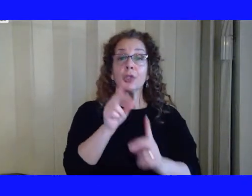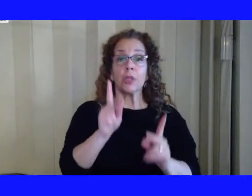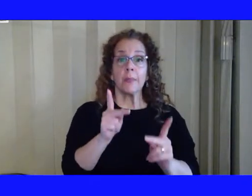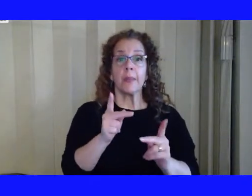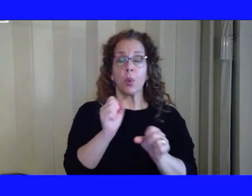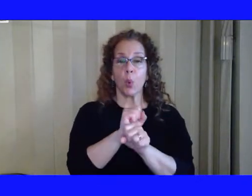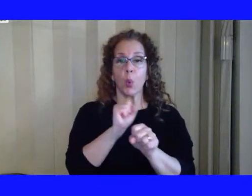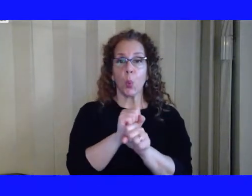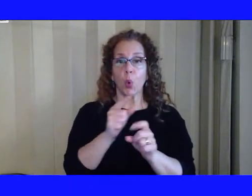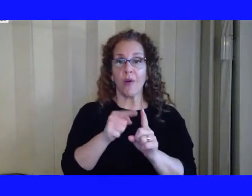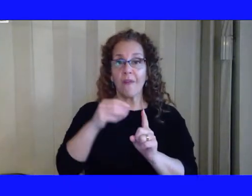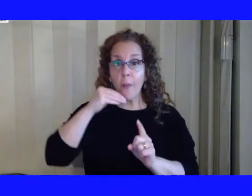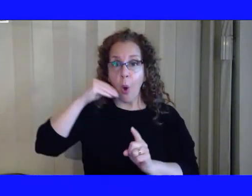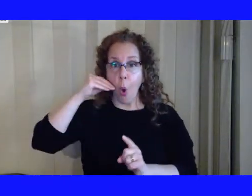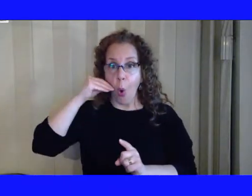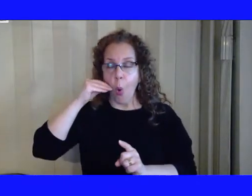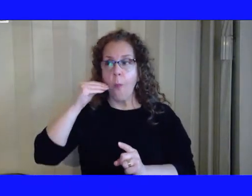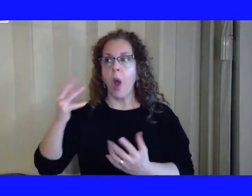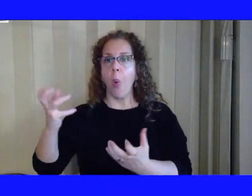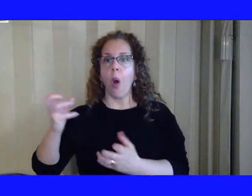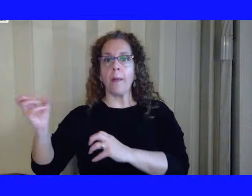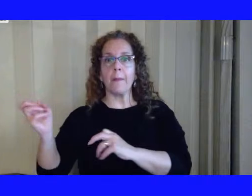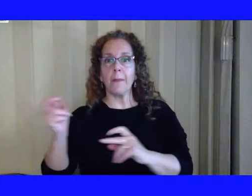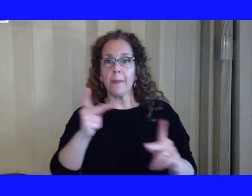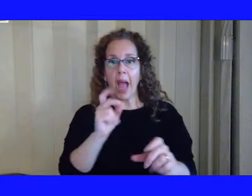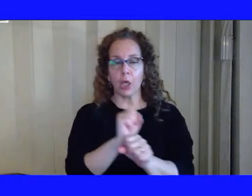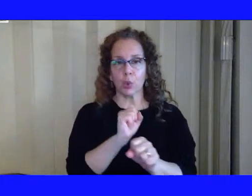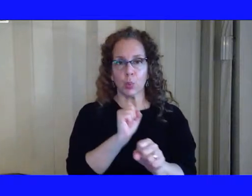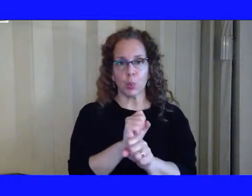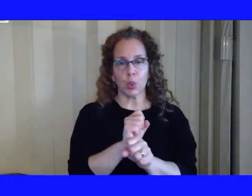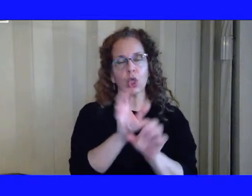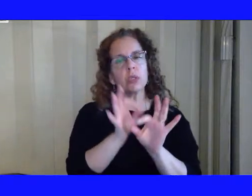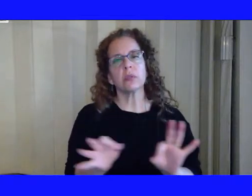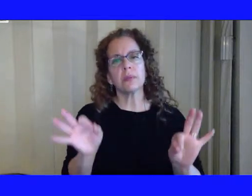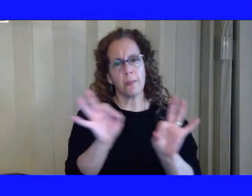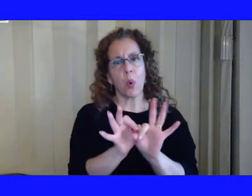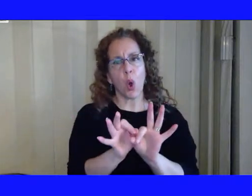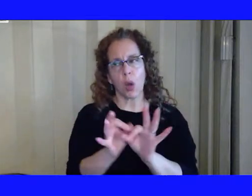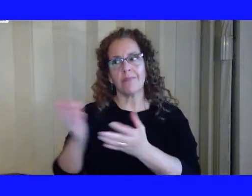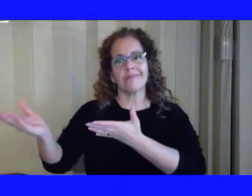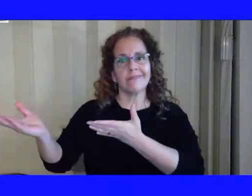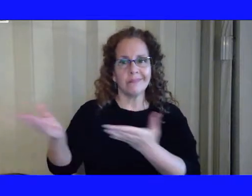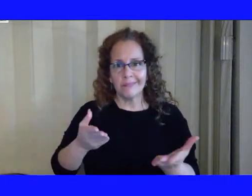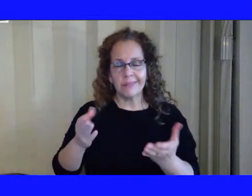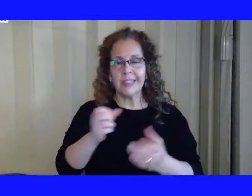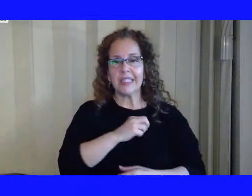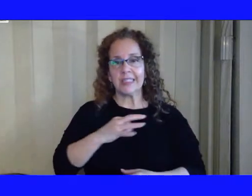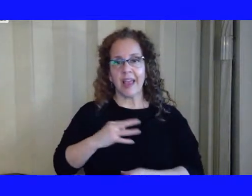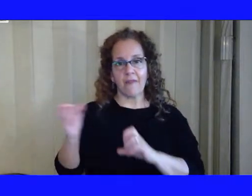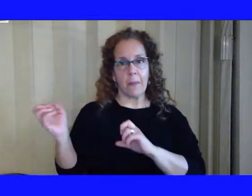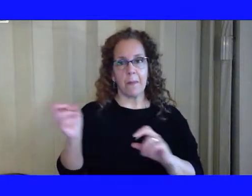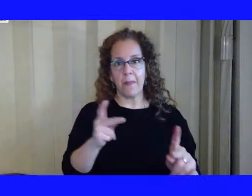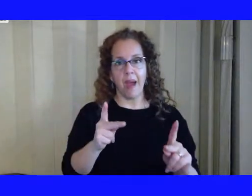I had, Blanche, is with respect to the